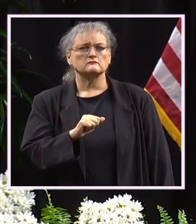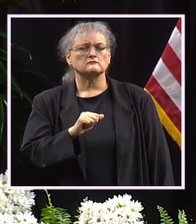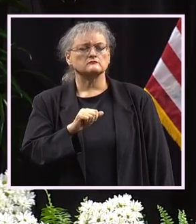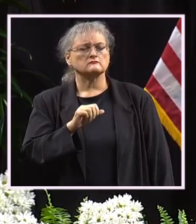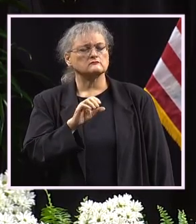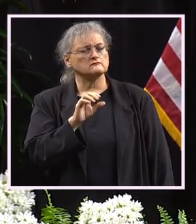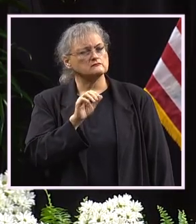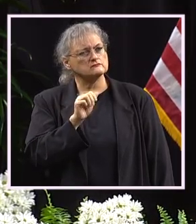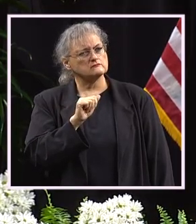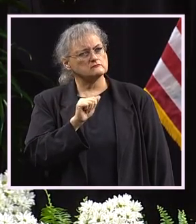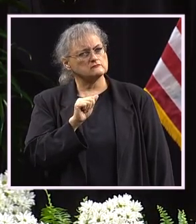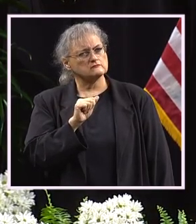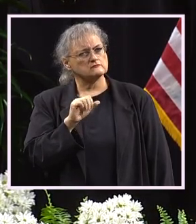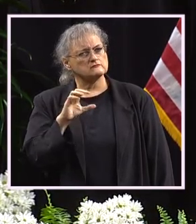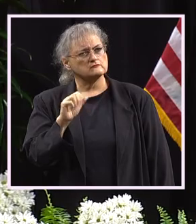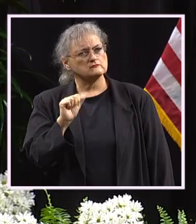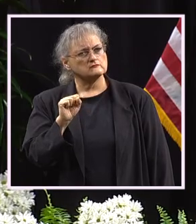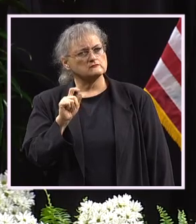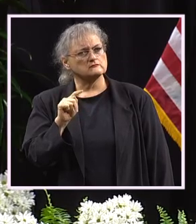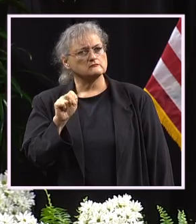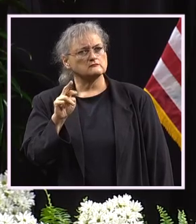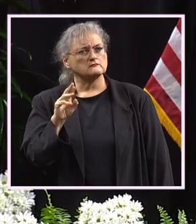Azuril Castro.